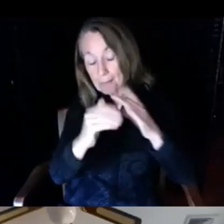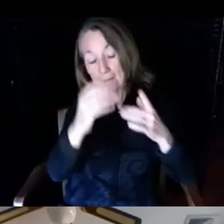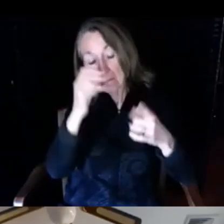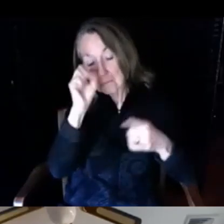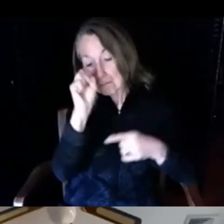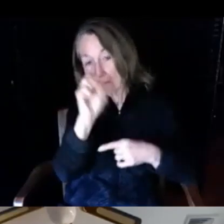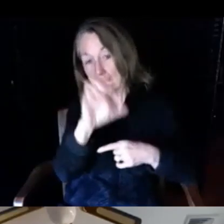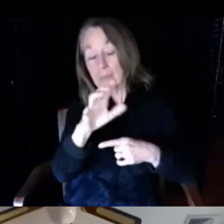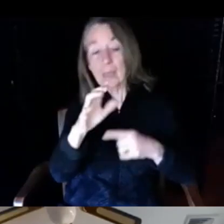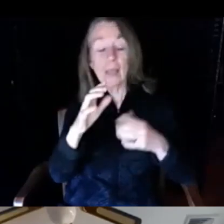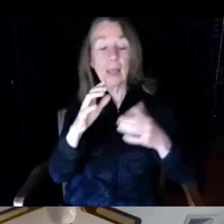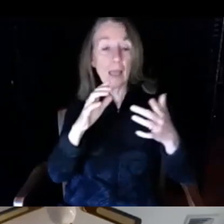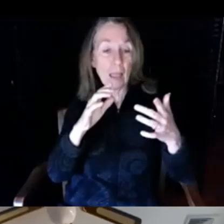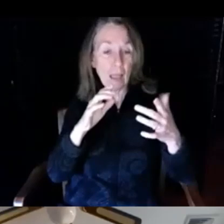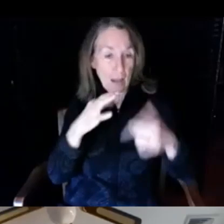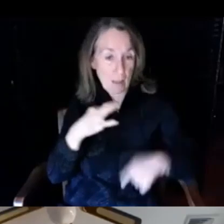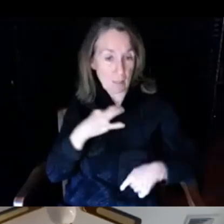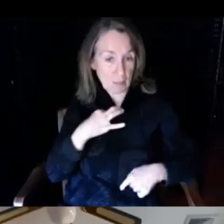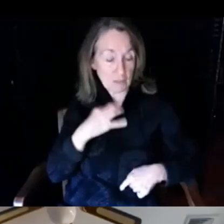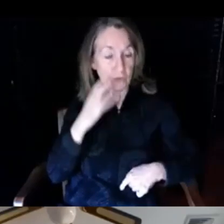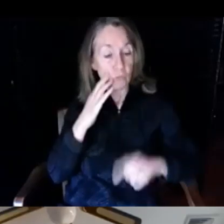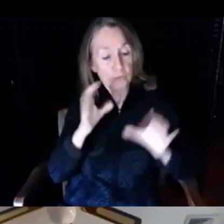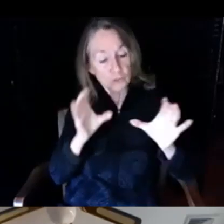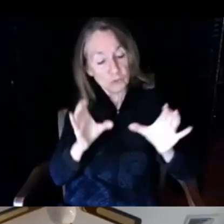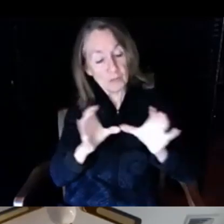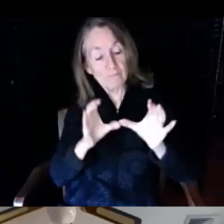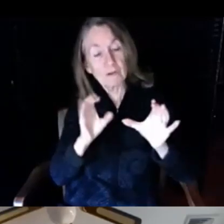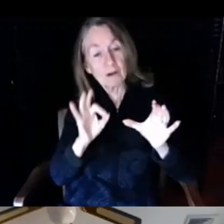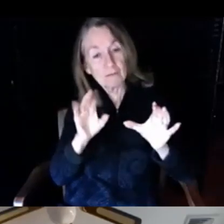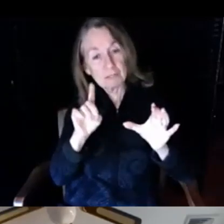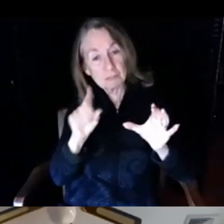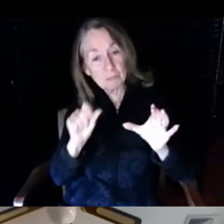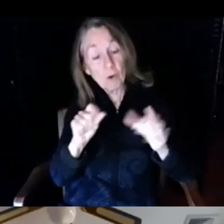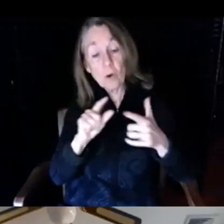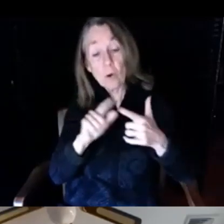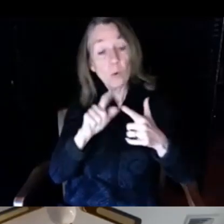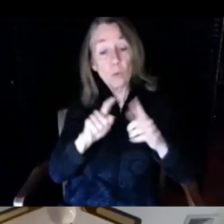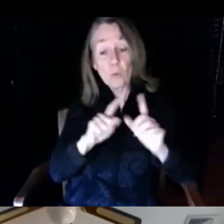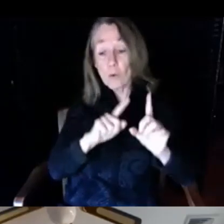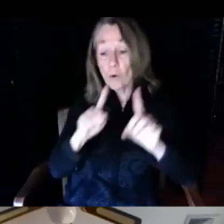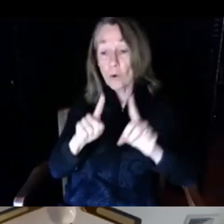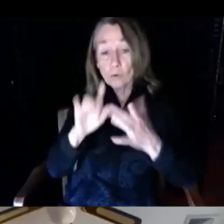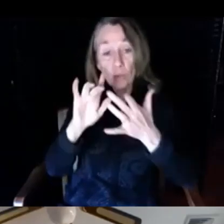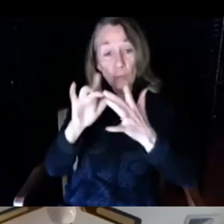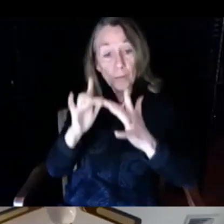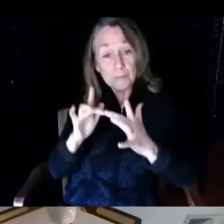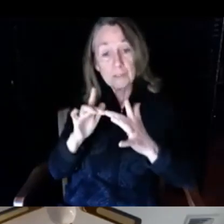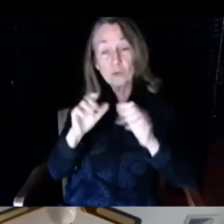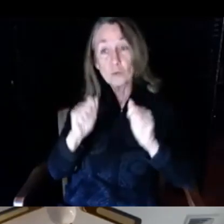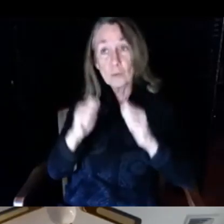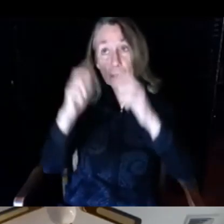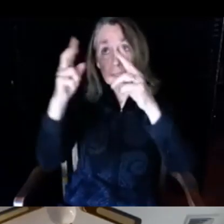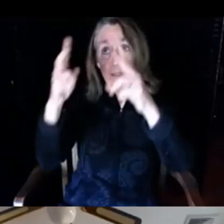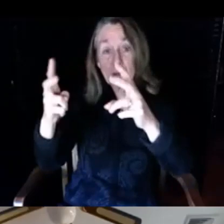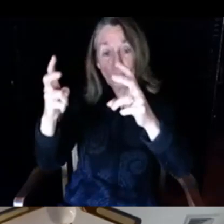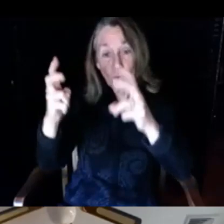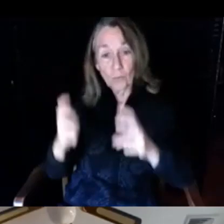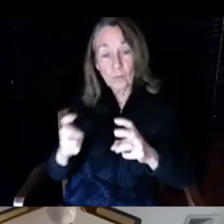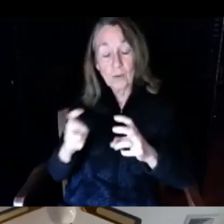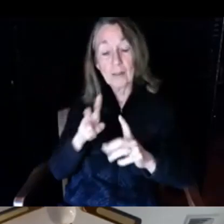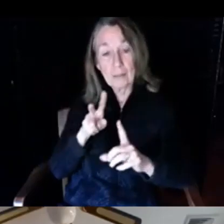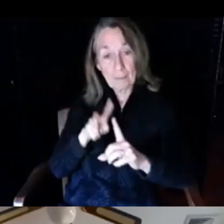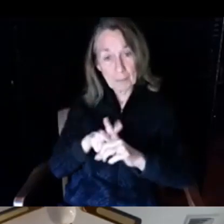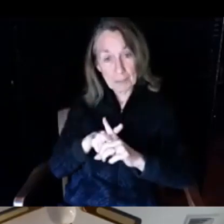wireless application with a certificate of disability. Or you can go to our website and you can download the application